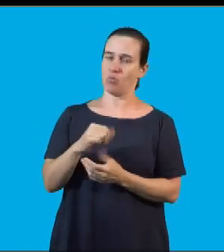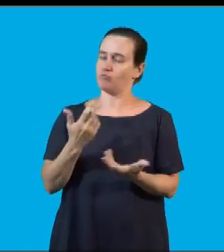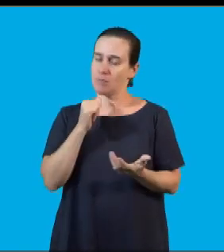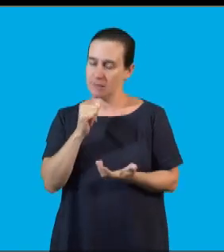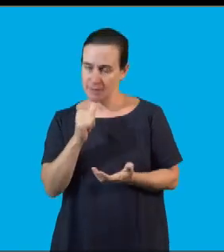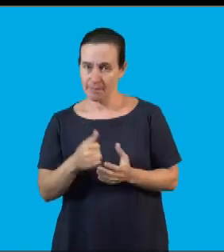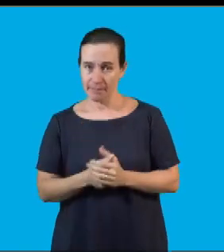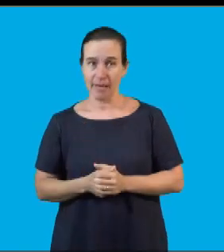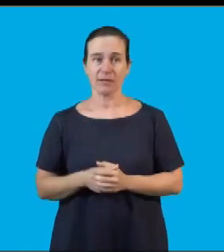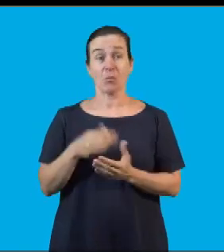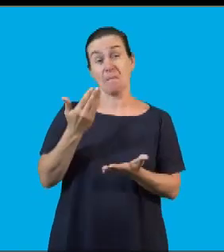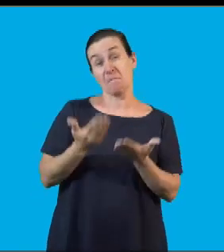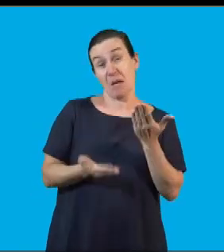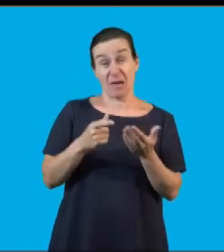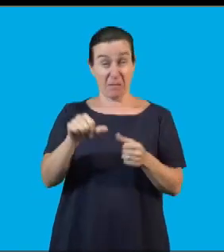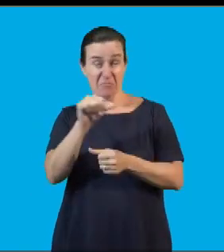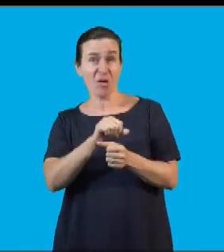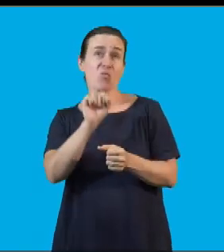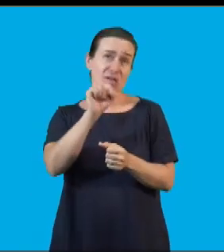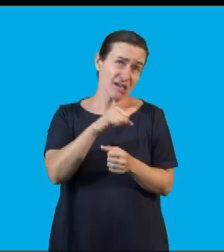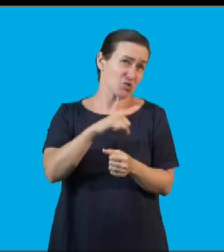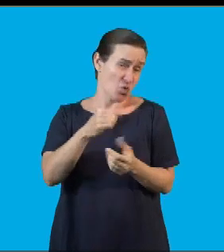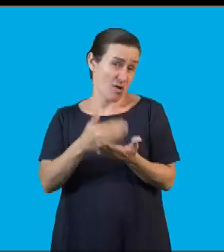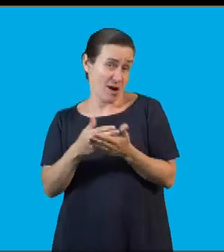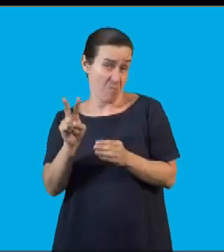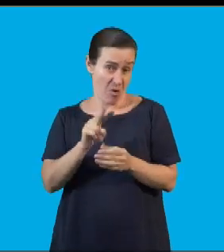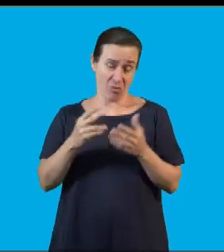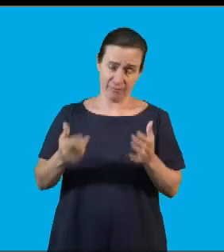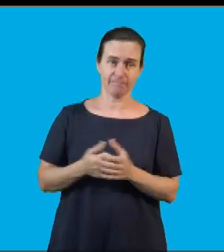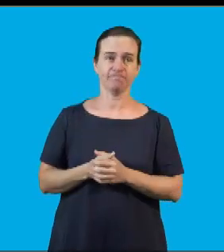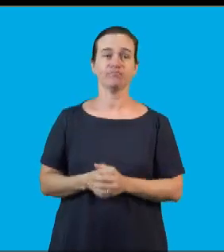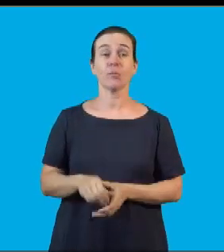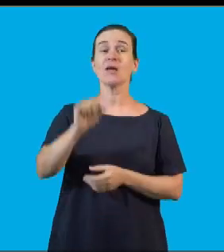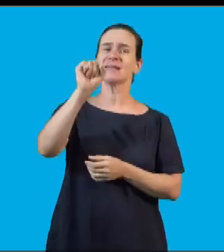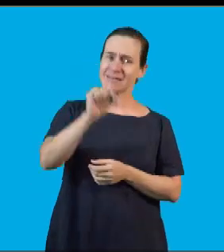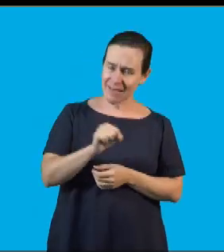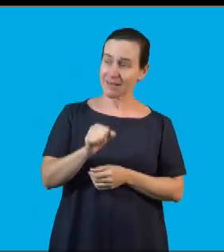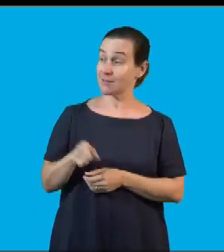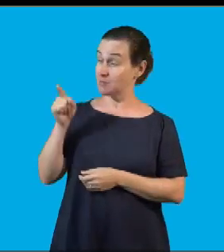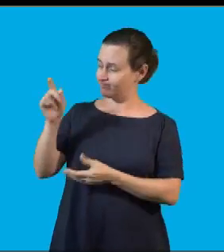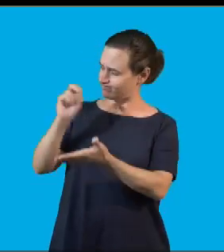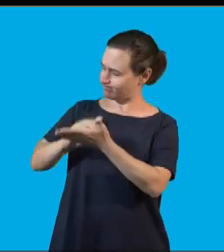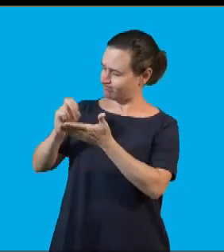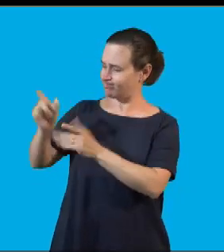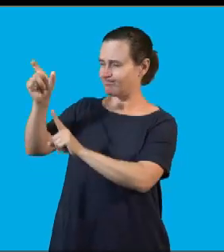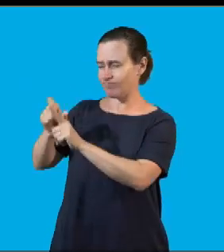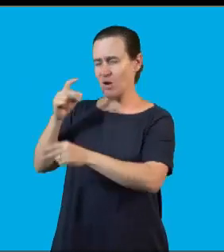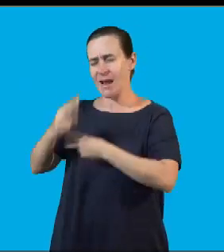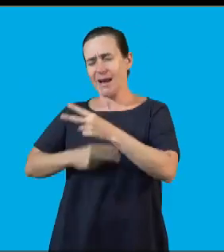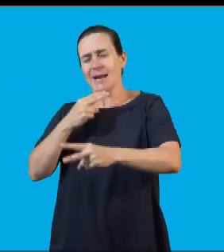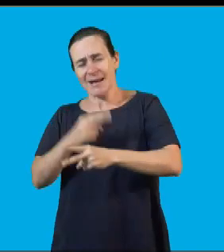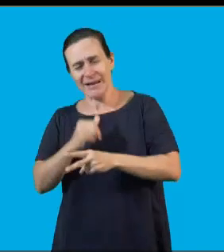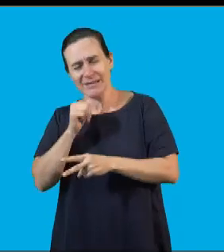a no answer. It can also be a mixed response. Let's look at the yes part. She asserts, she emphasizes,